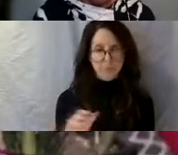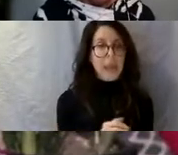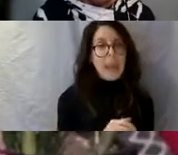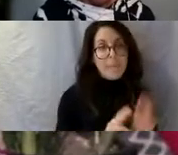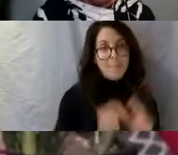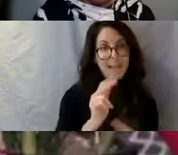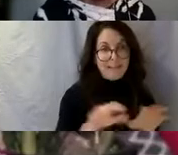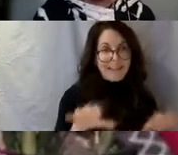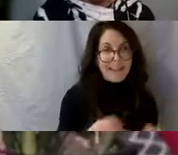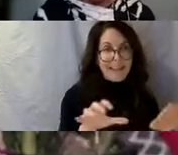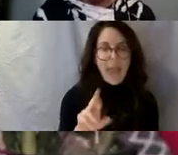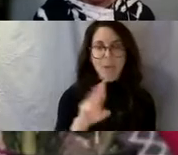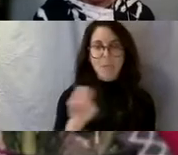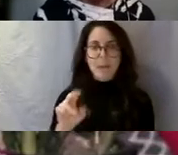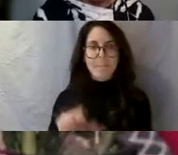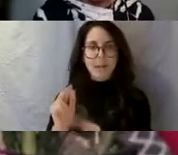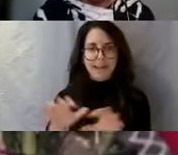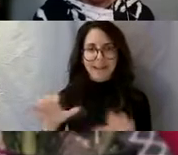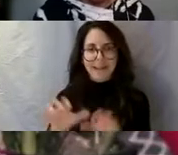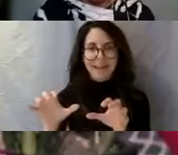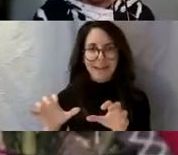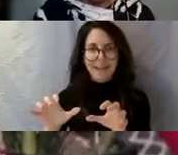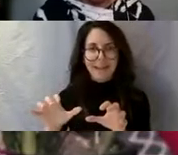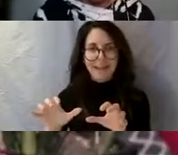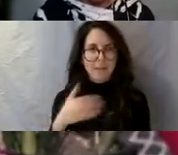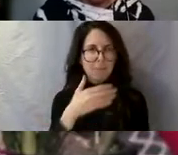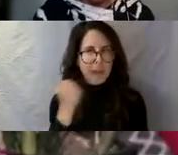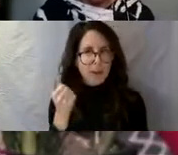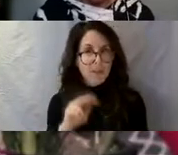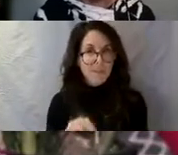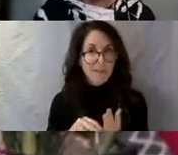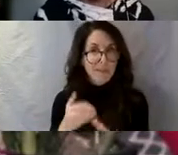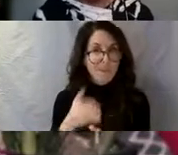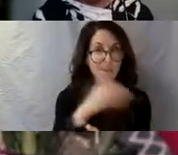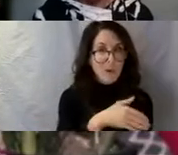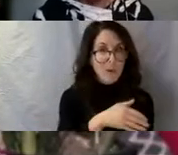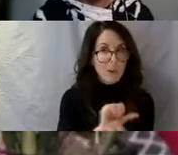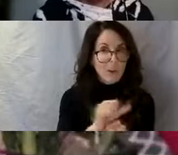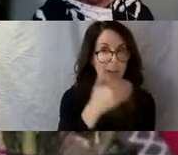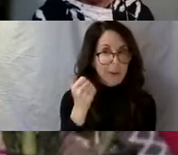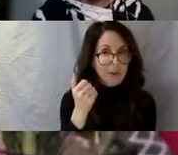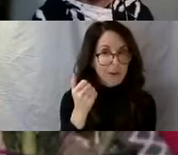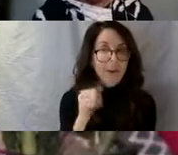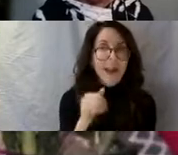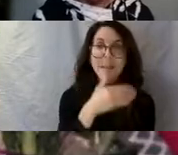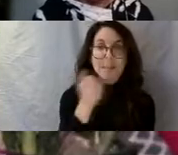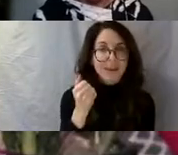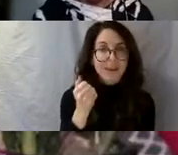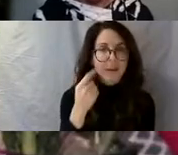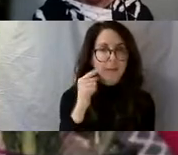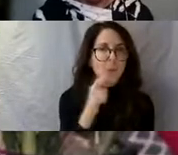rebuilding? Better, were we working better before? And if so, for whom? Are